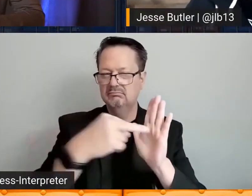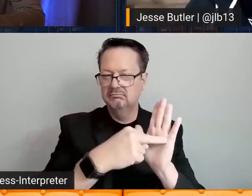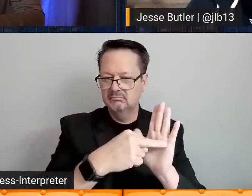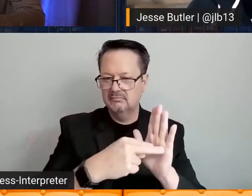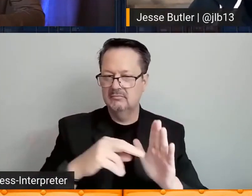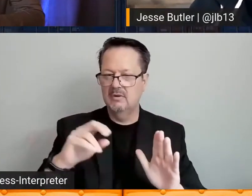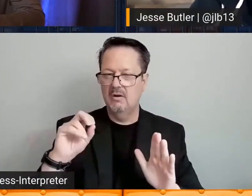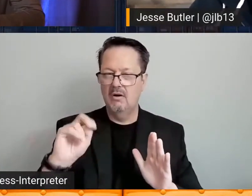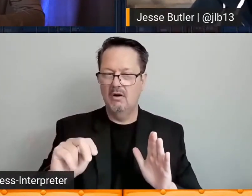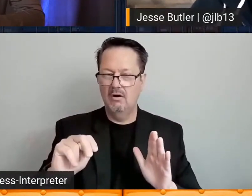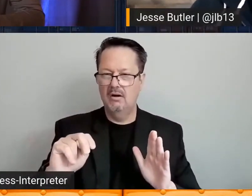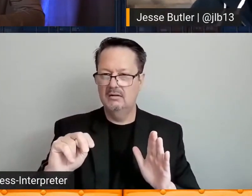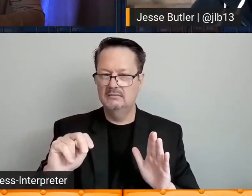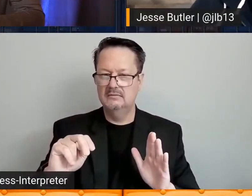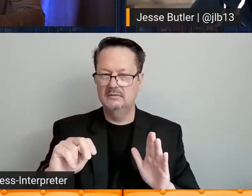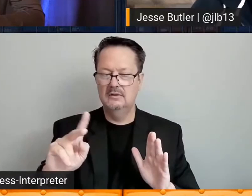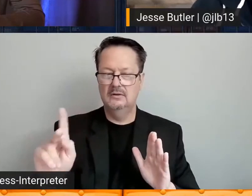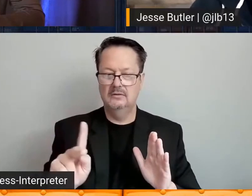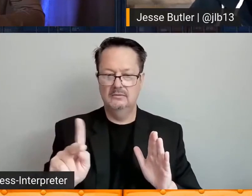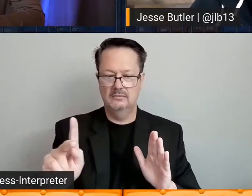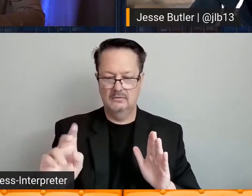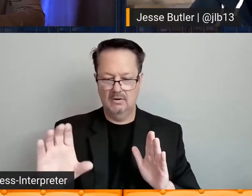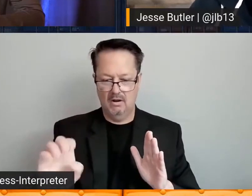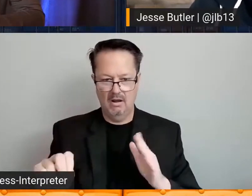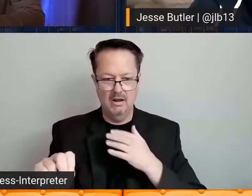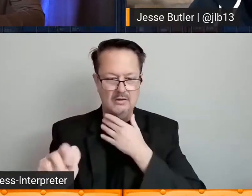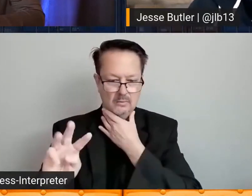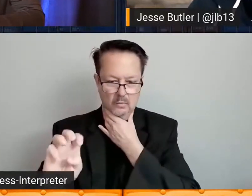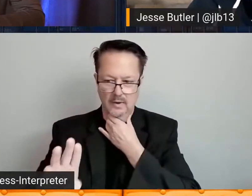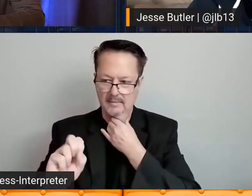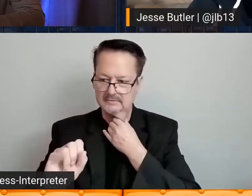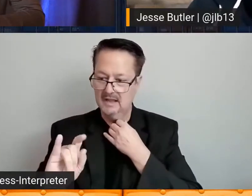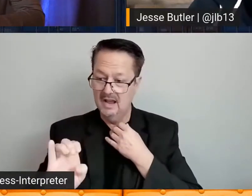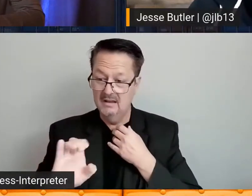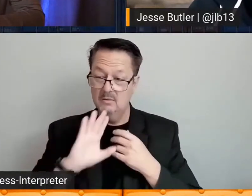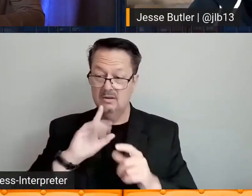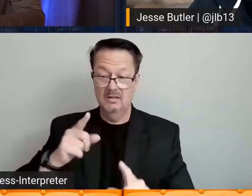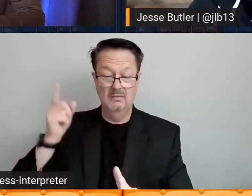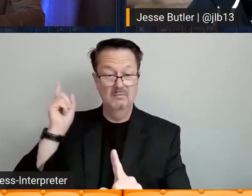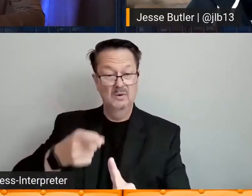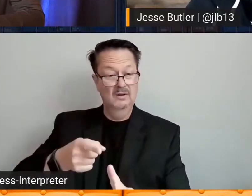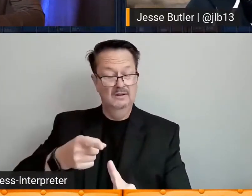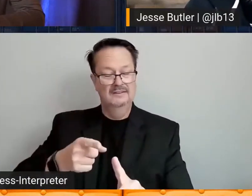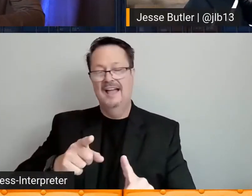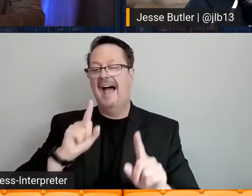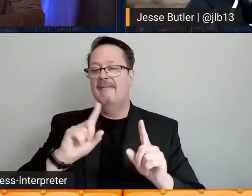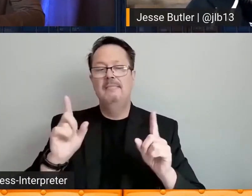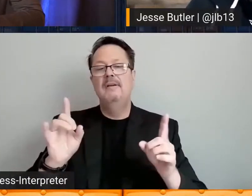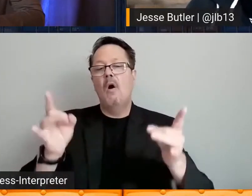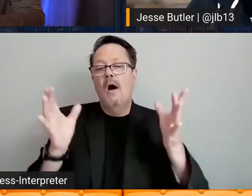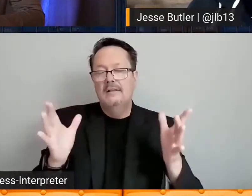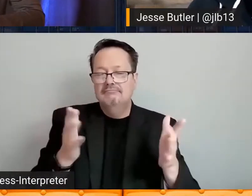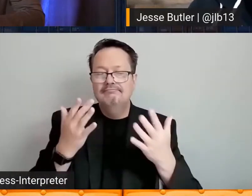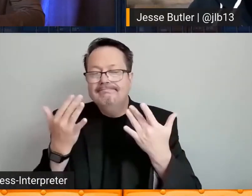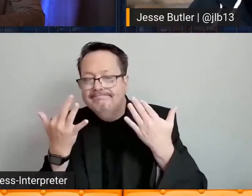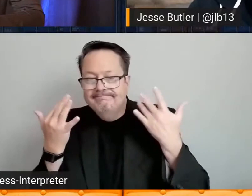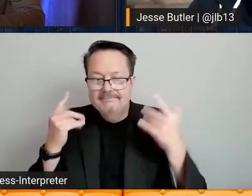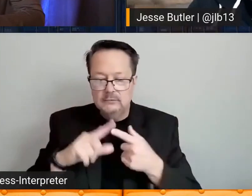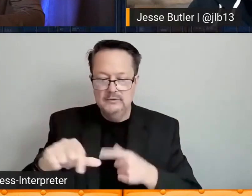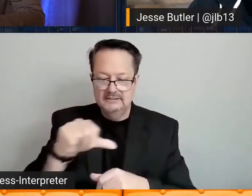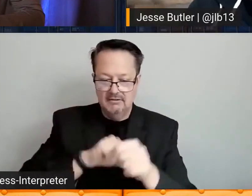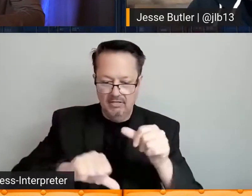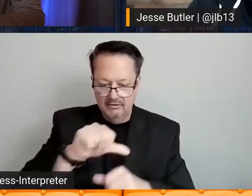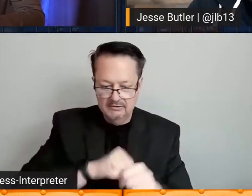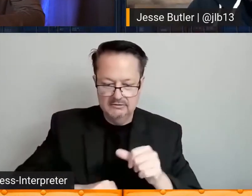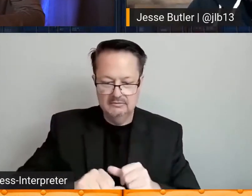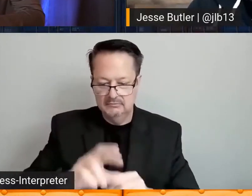on the KubeCon website. Basically, this boils down to just being awesome to each other and